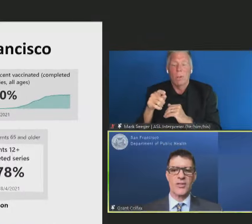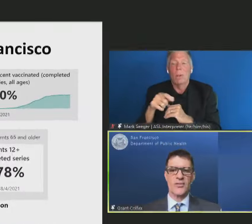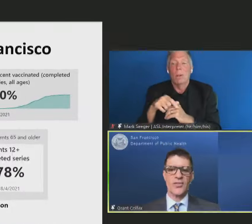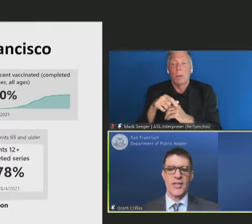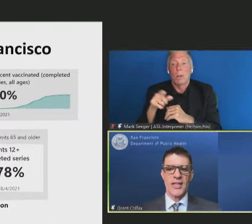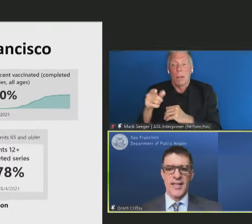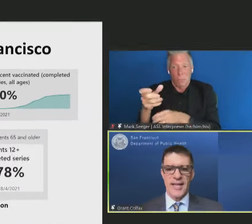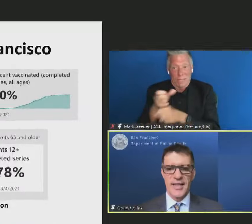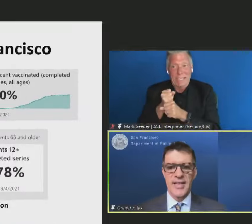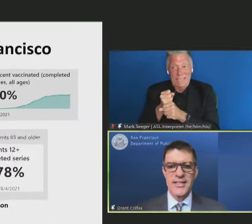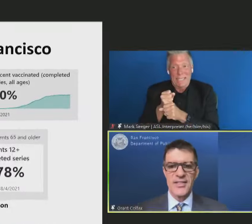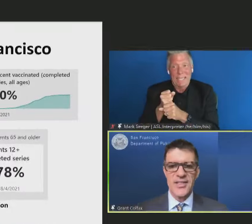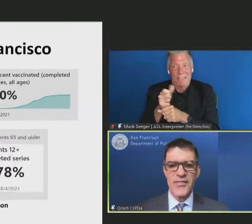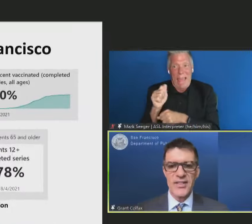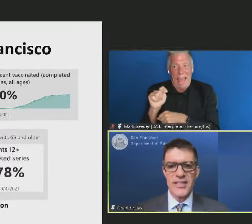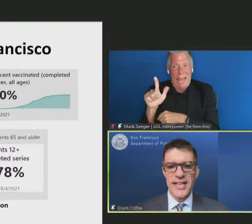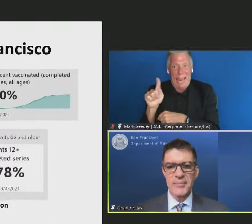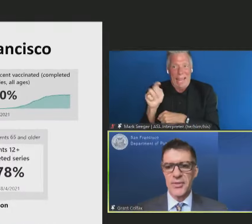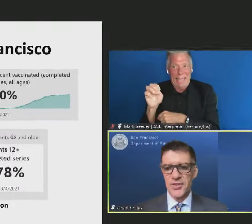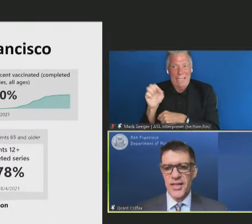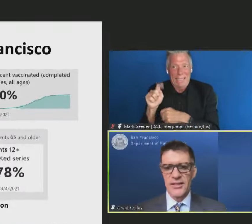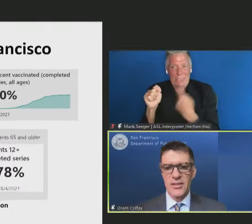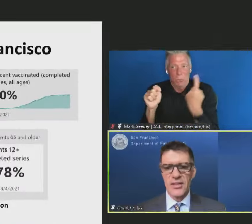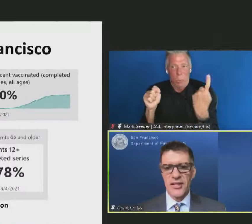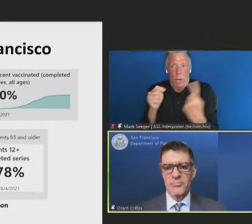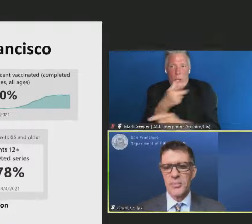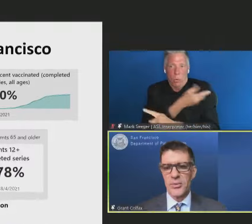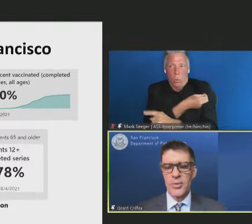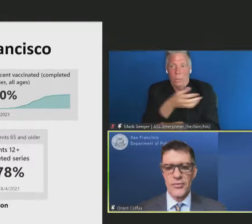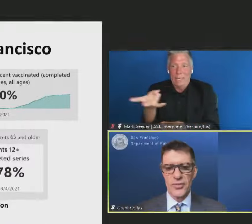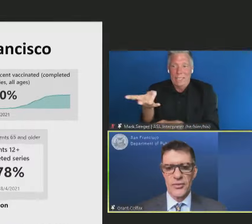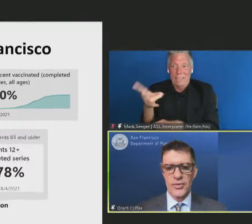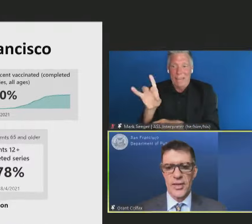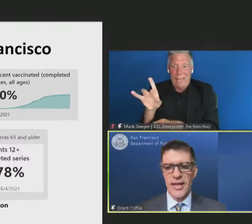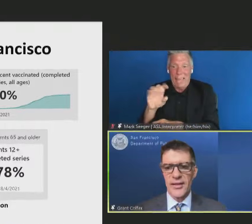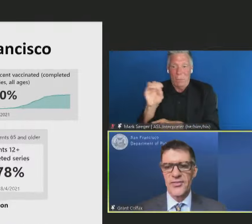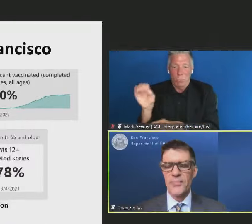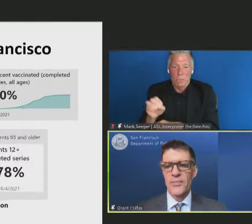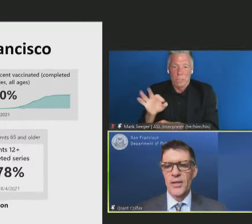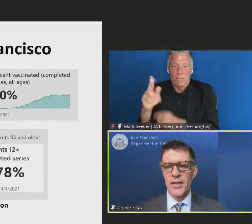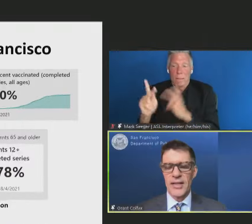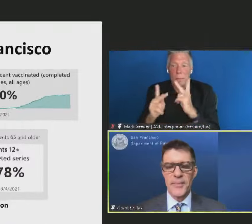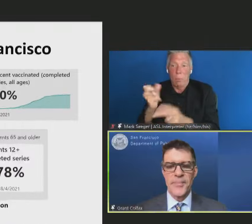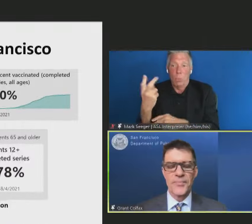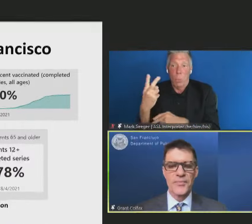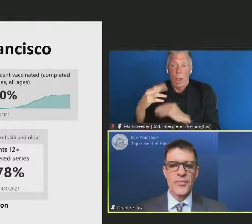one dose, and 78% of people 12 and over have